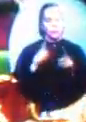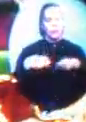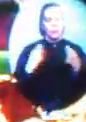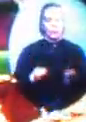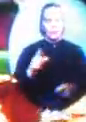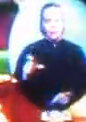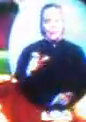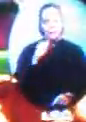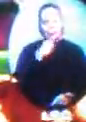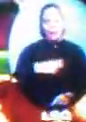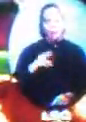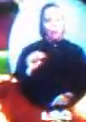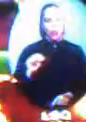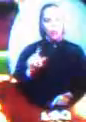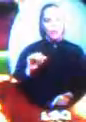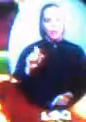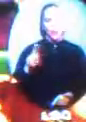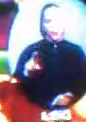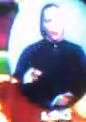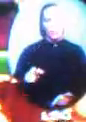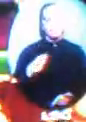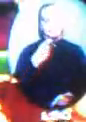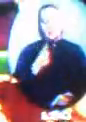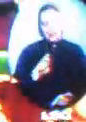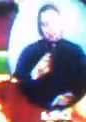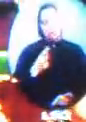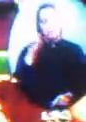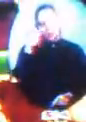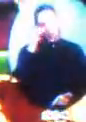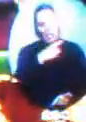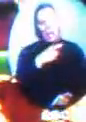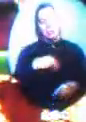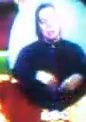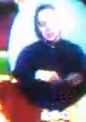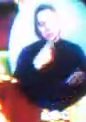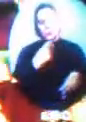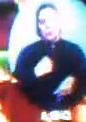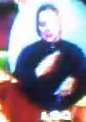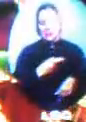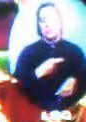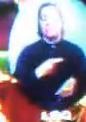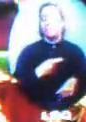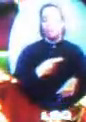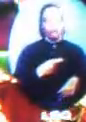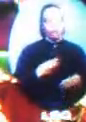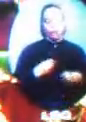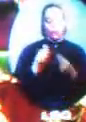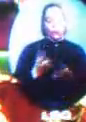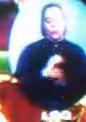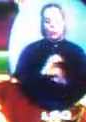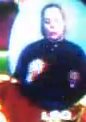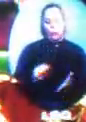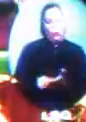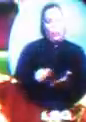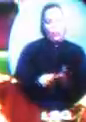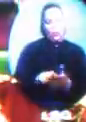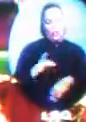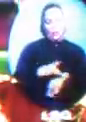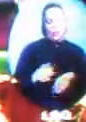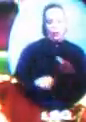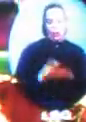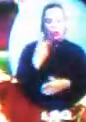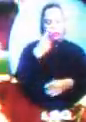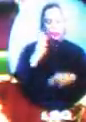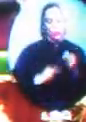at Newfoundland, Labrador, and Nova Scotia, the Minister of Natural Resources of Quebec, Nathalie Normando, said that she was assured by her